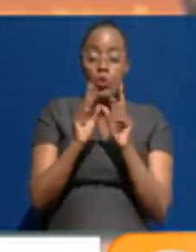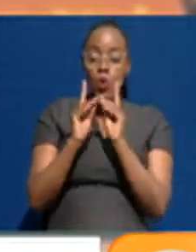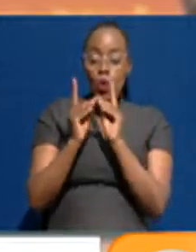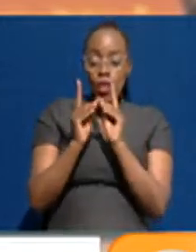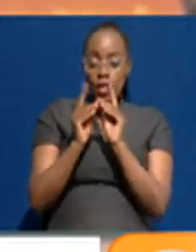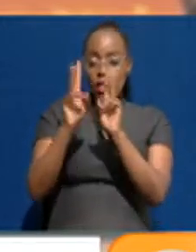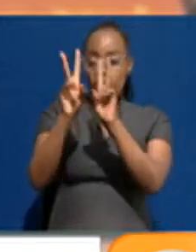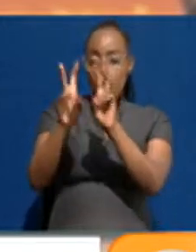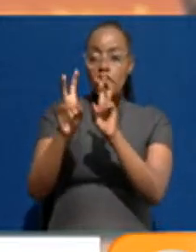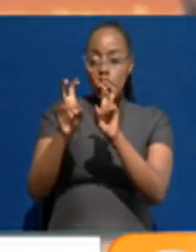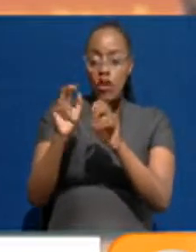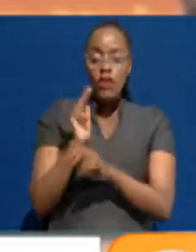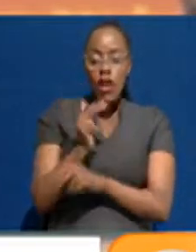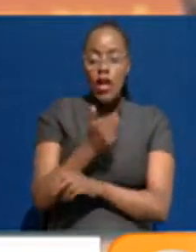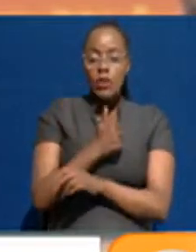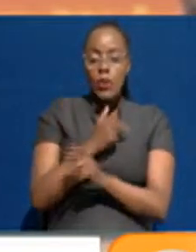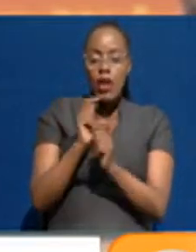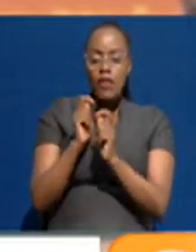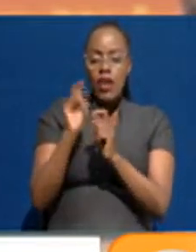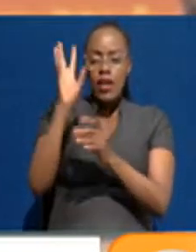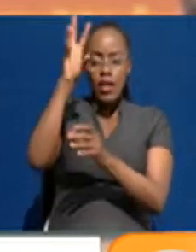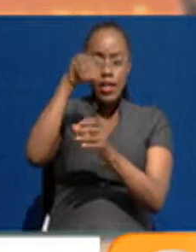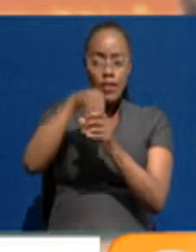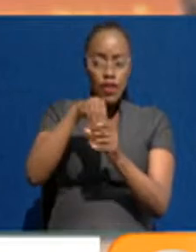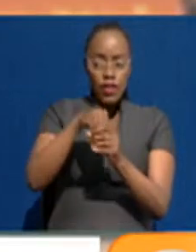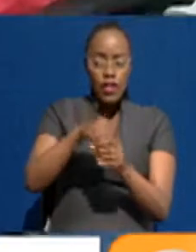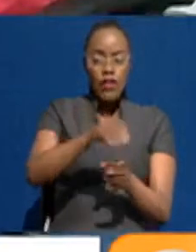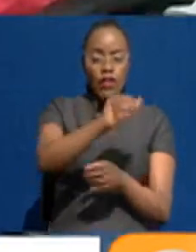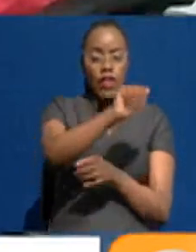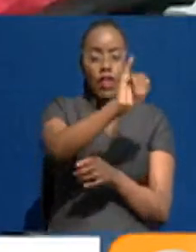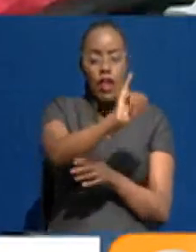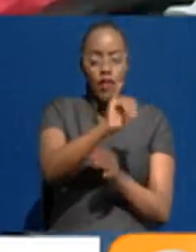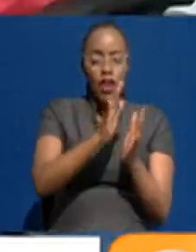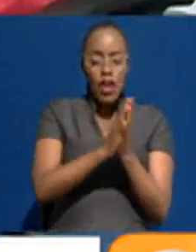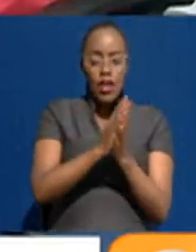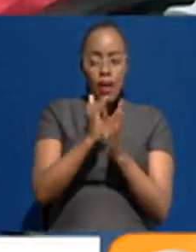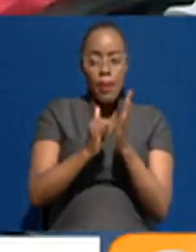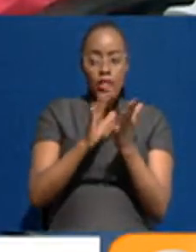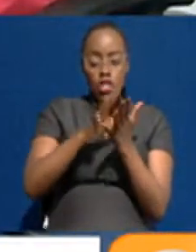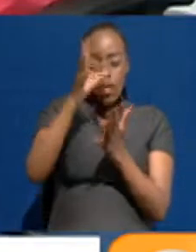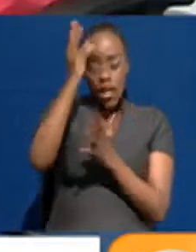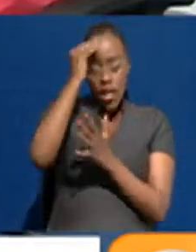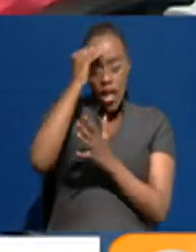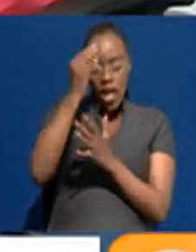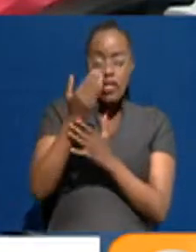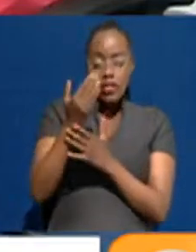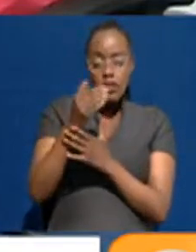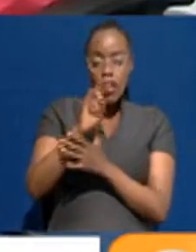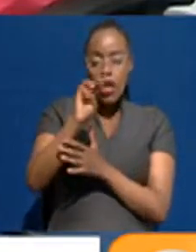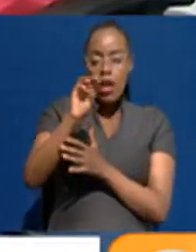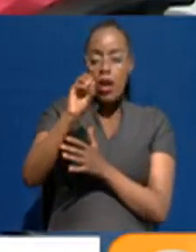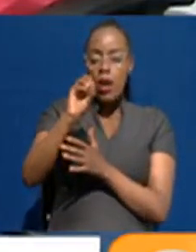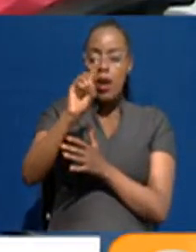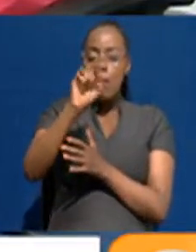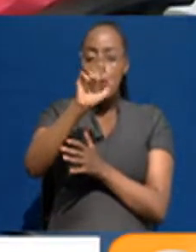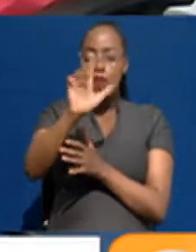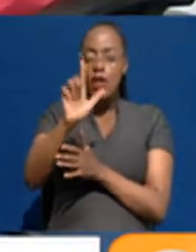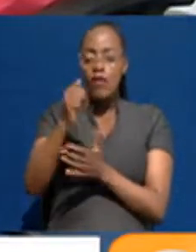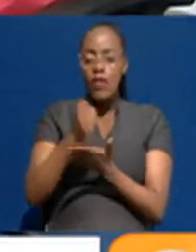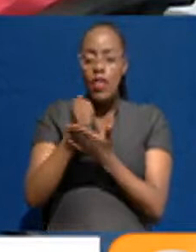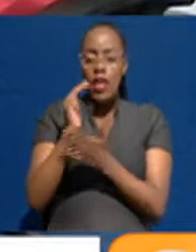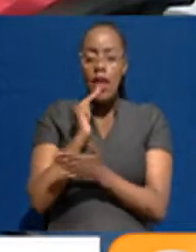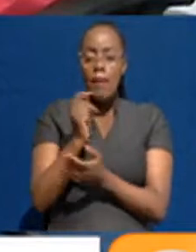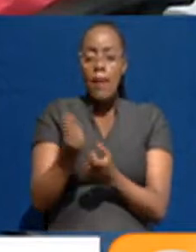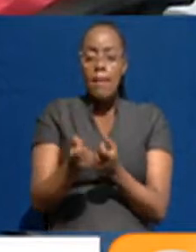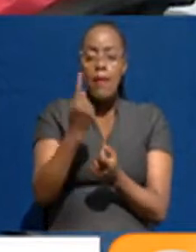side, we have invested in AI and machine learning models that are helping us to come up with